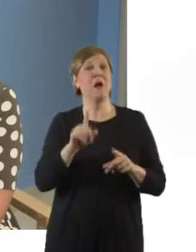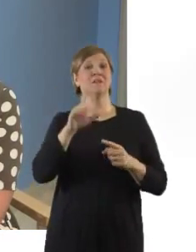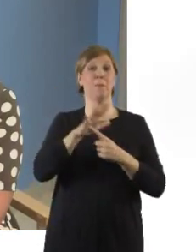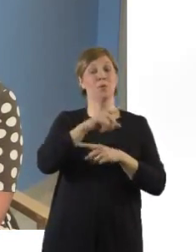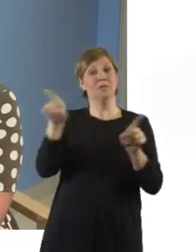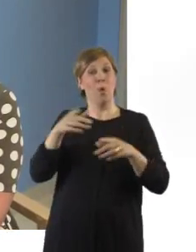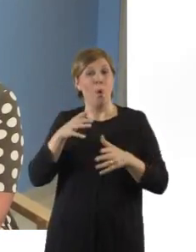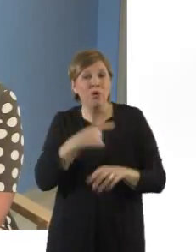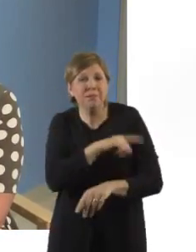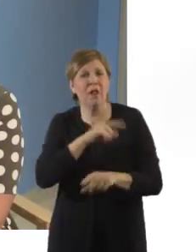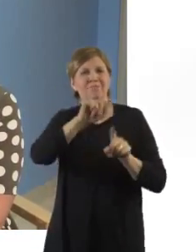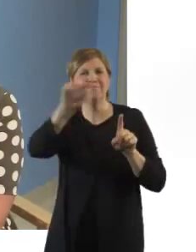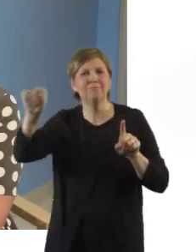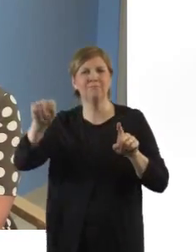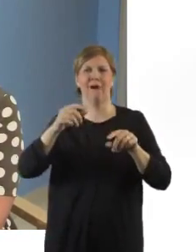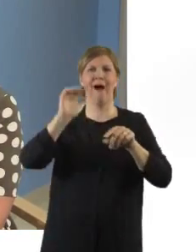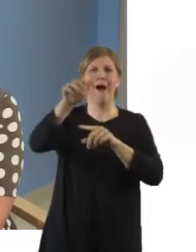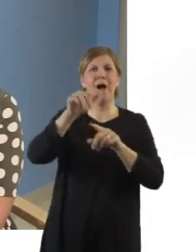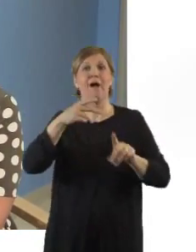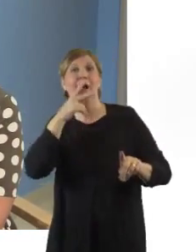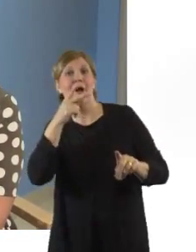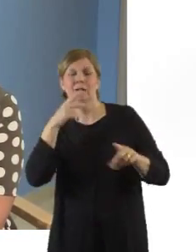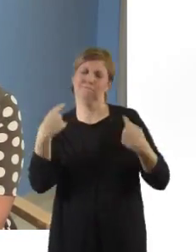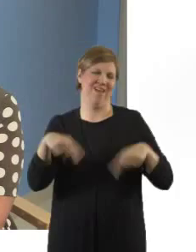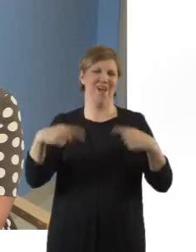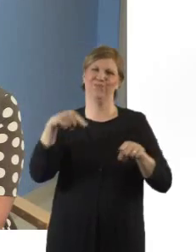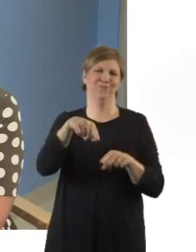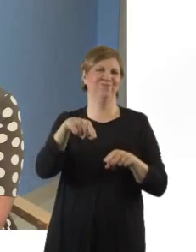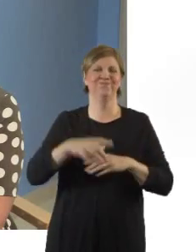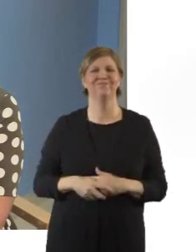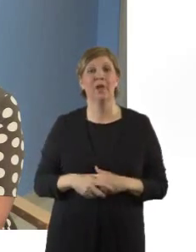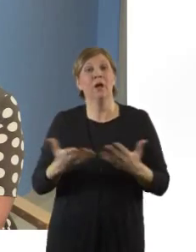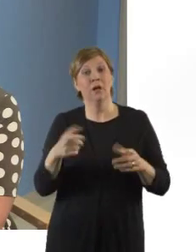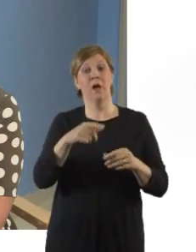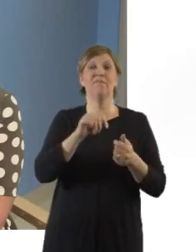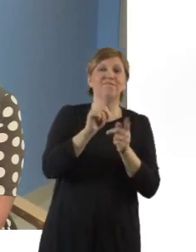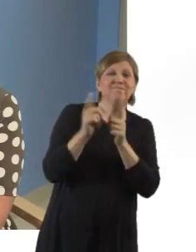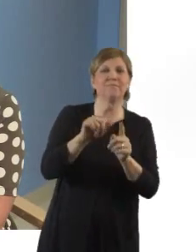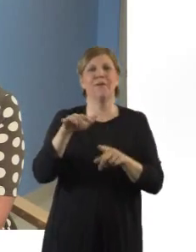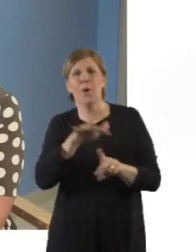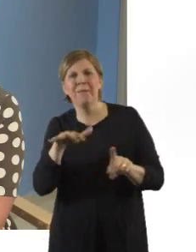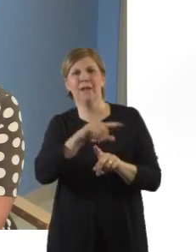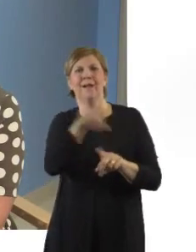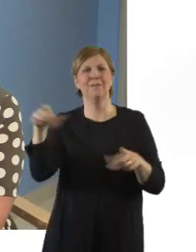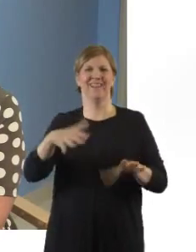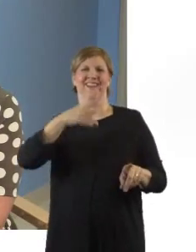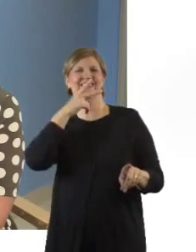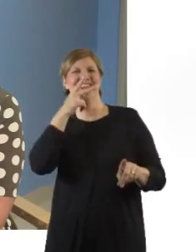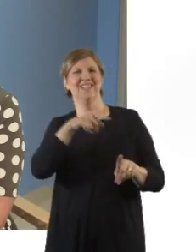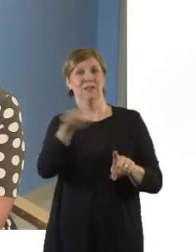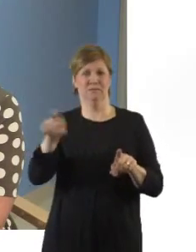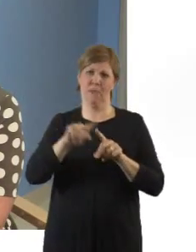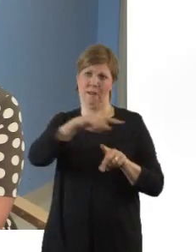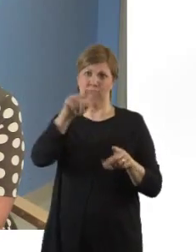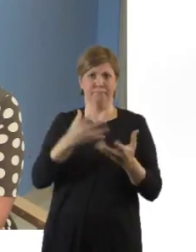not permitted. Where partners or family members smoke, there are services to help them quit. But most importantly, it's